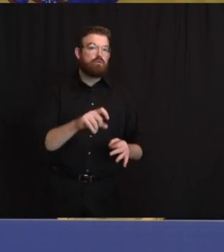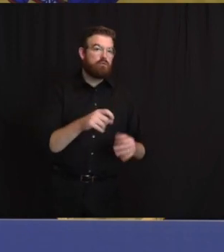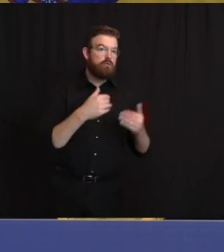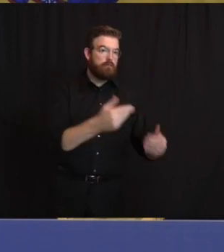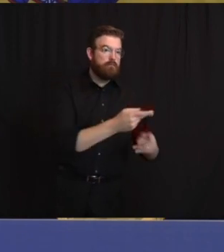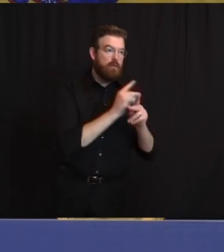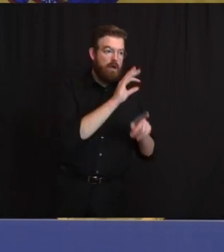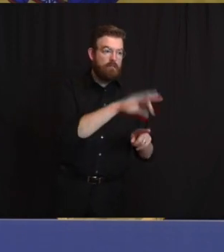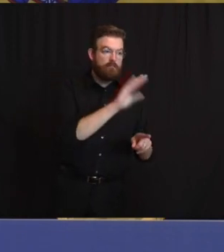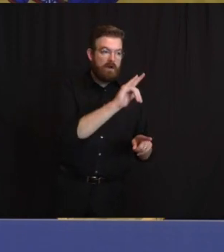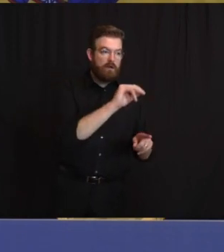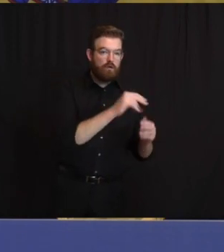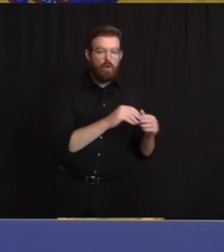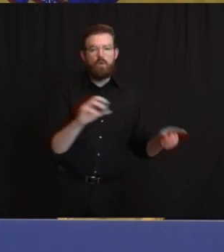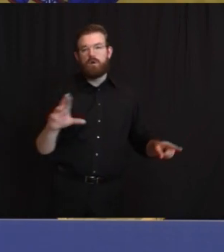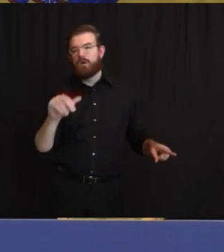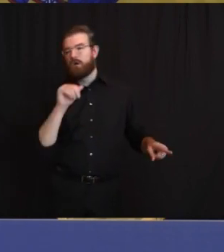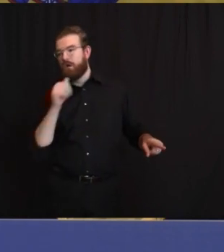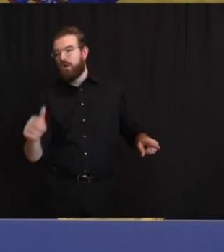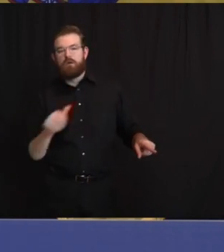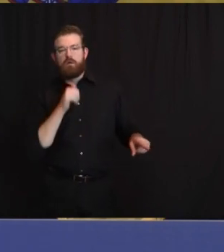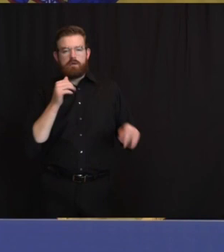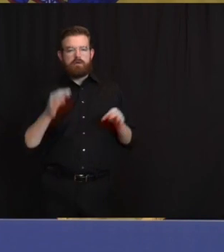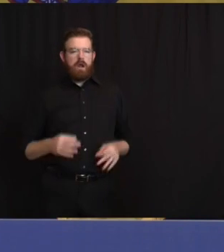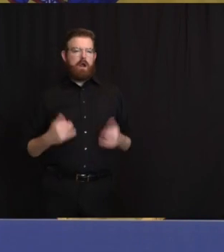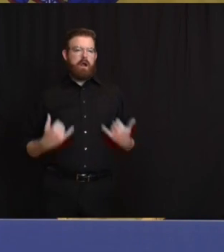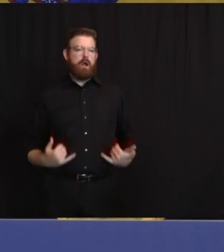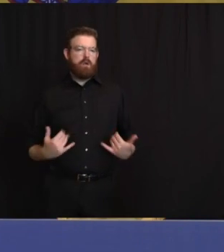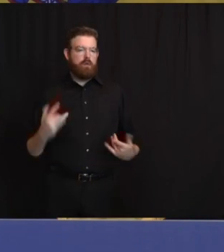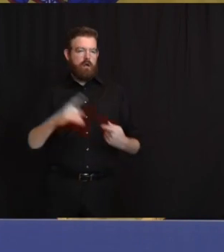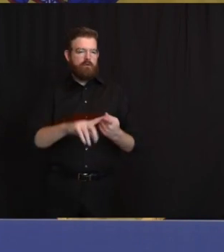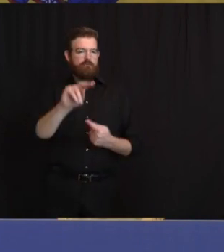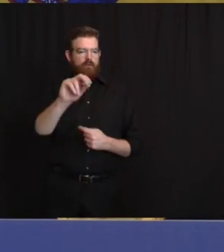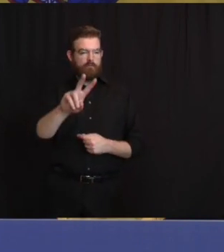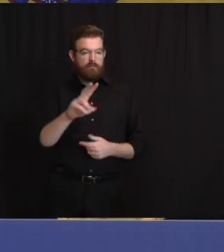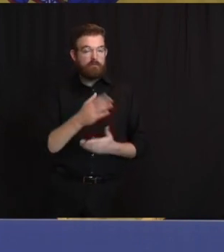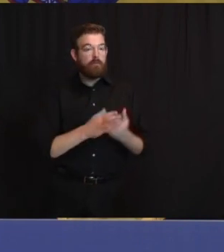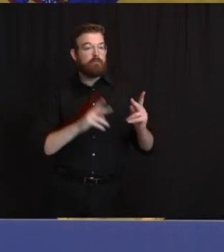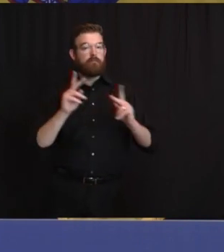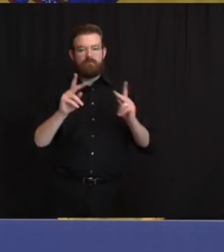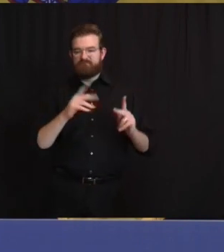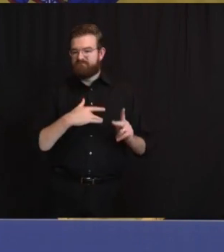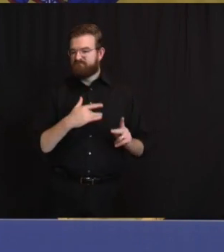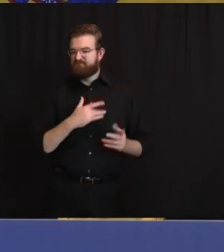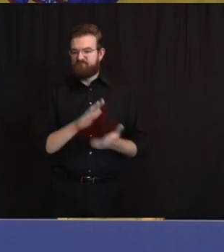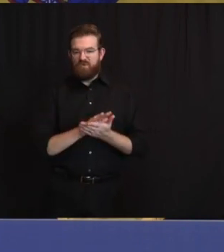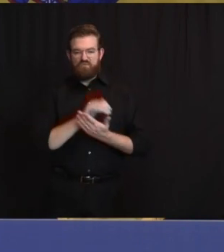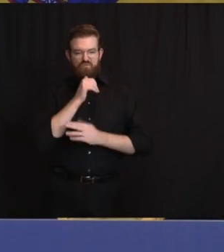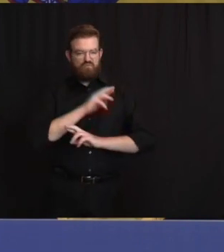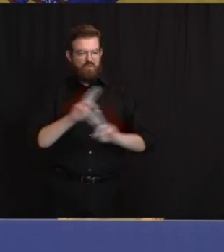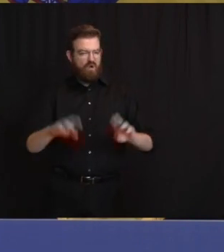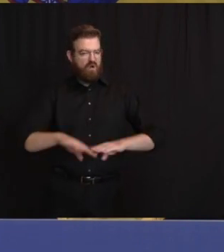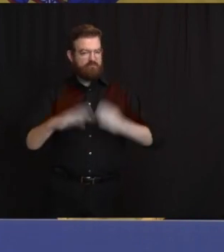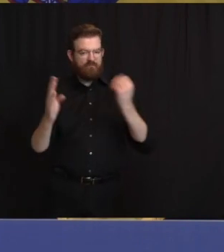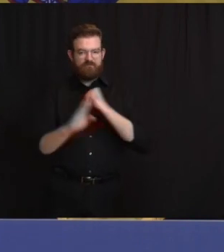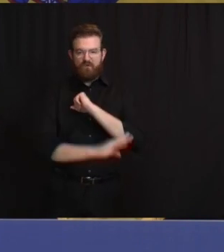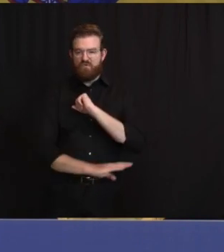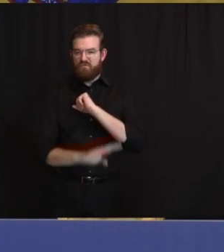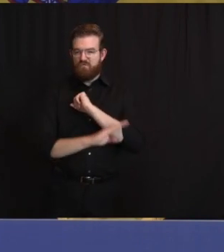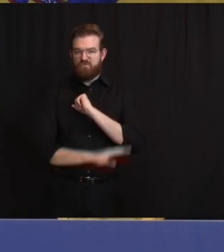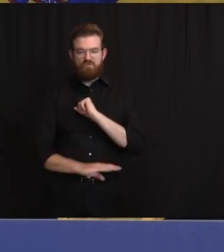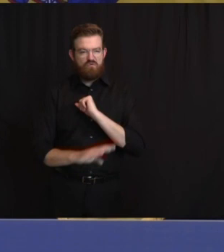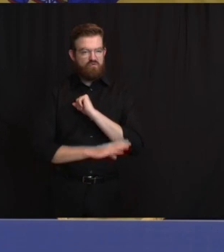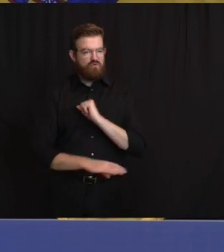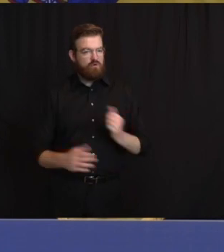in the fall, contrary to your plans. What's your reaction to that, and how involved was the NJEA in discussions before you made that